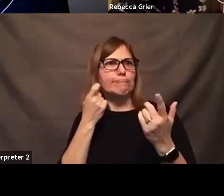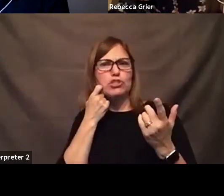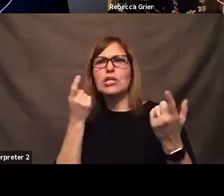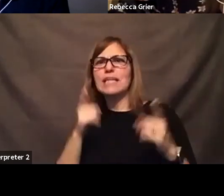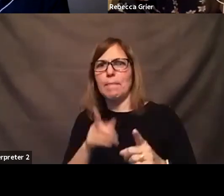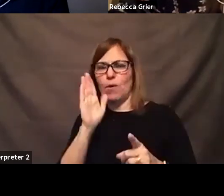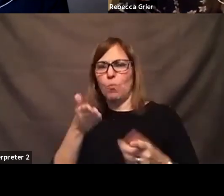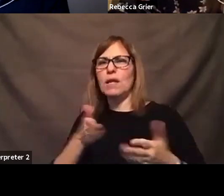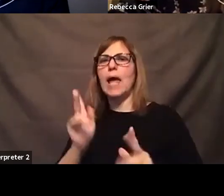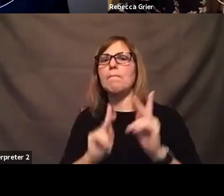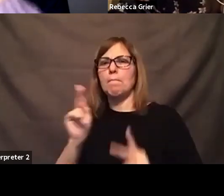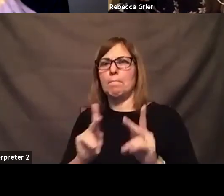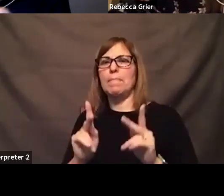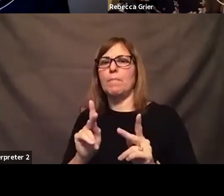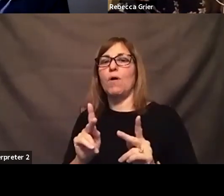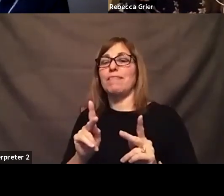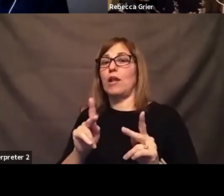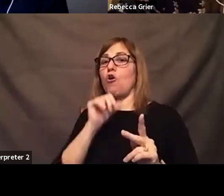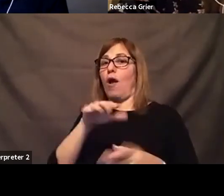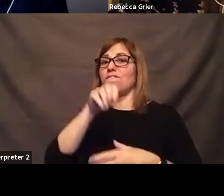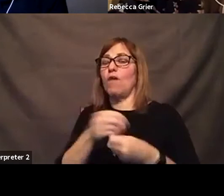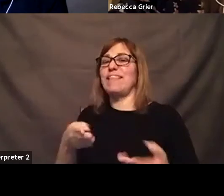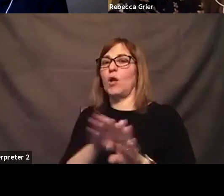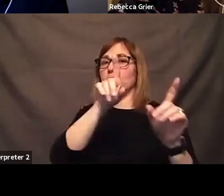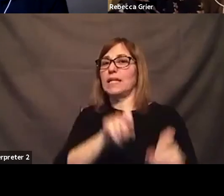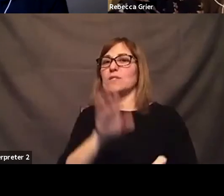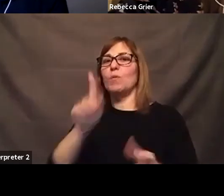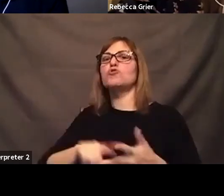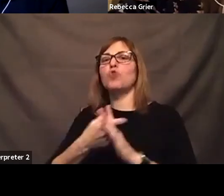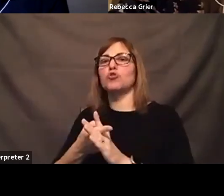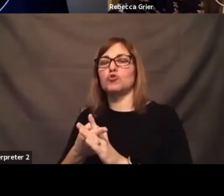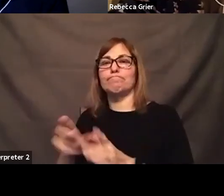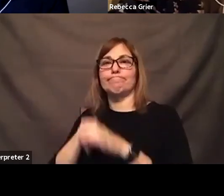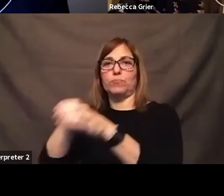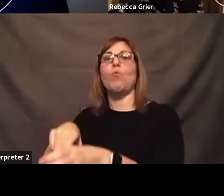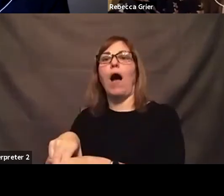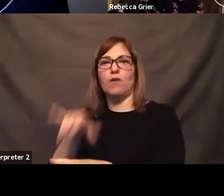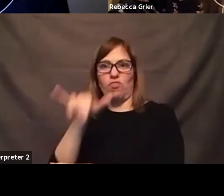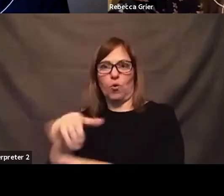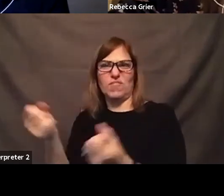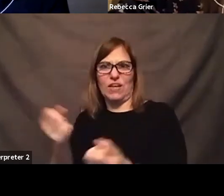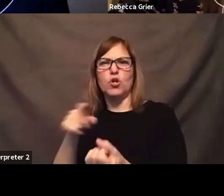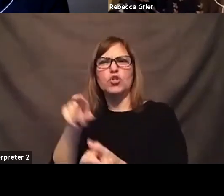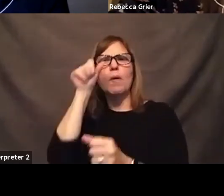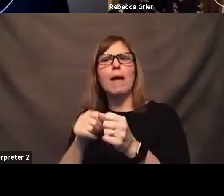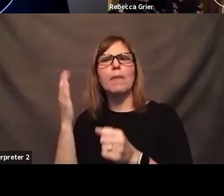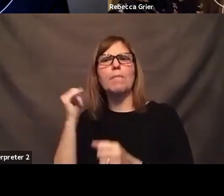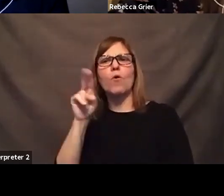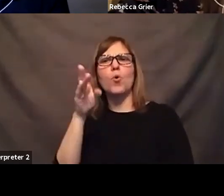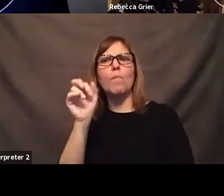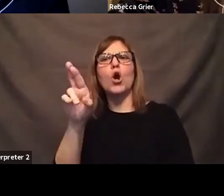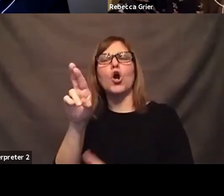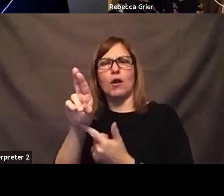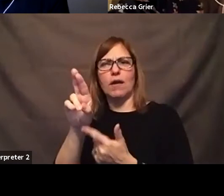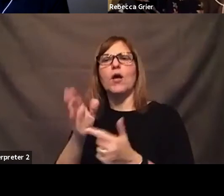not part of their closed test, start to get rides in their vehicles. If you remember when Uber was running their vehicles